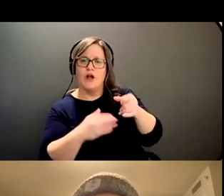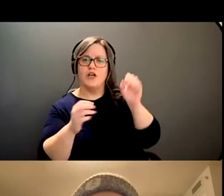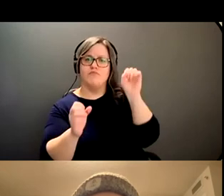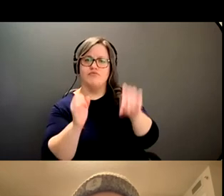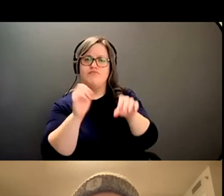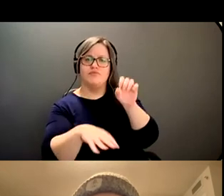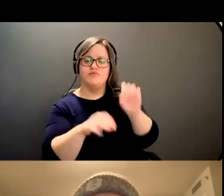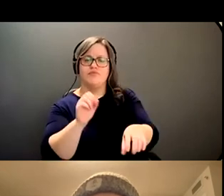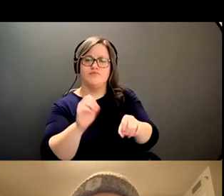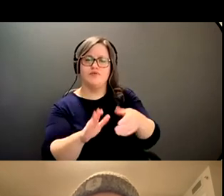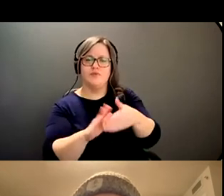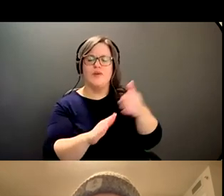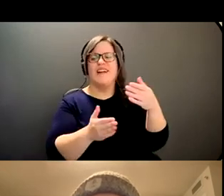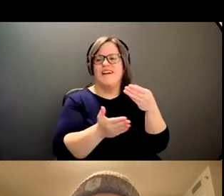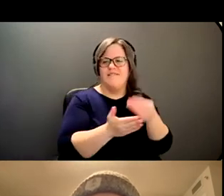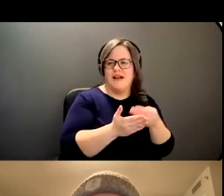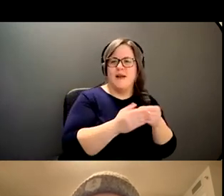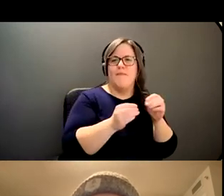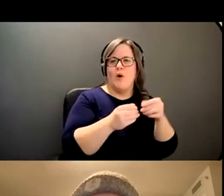you know, and it's really open-ended. Like, it's